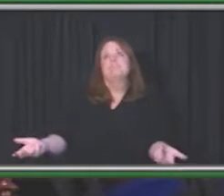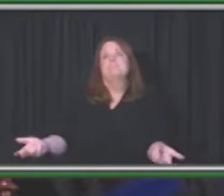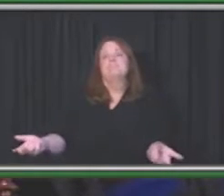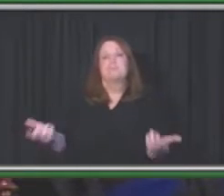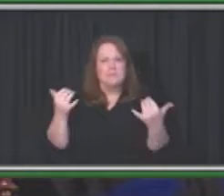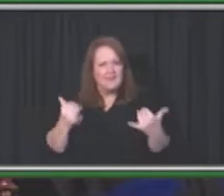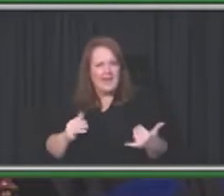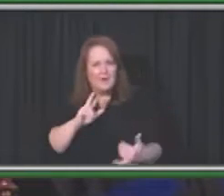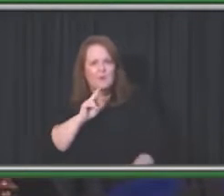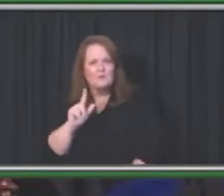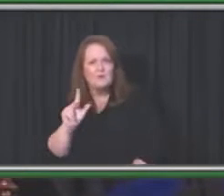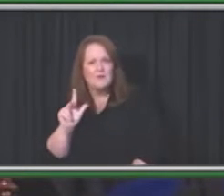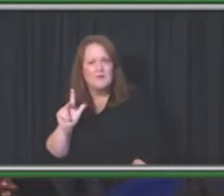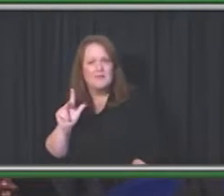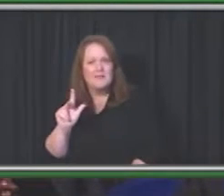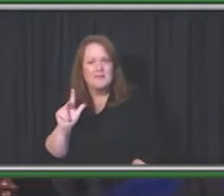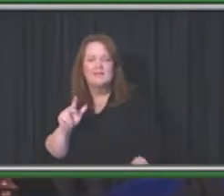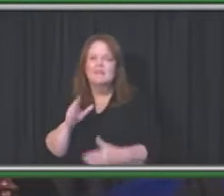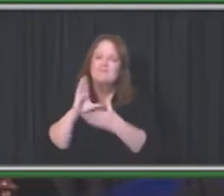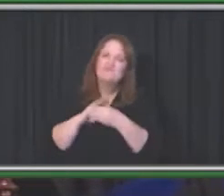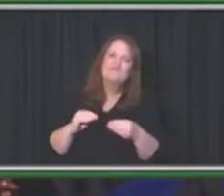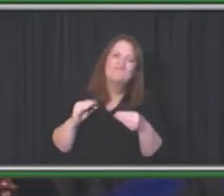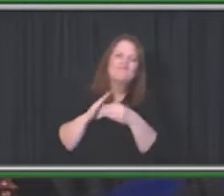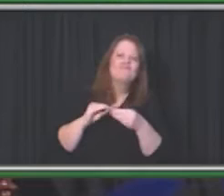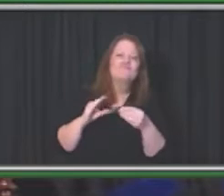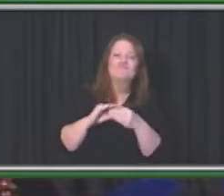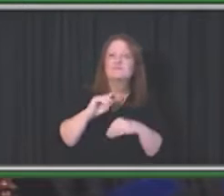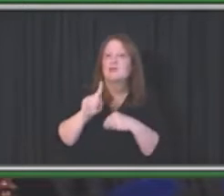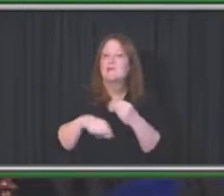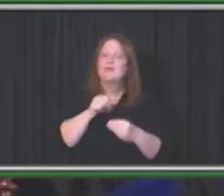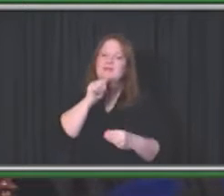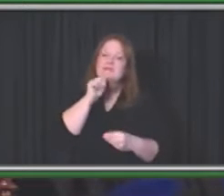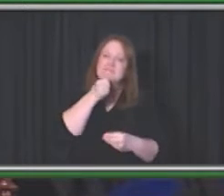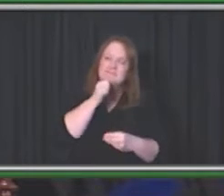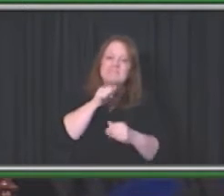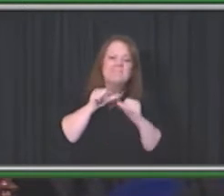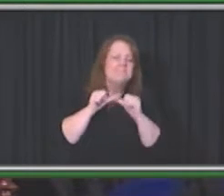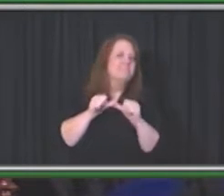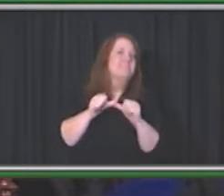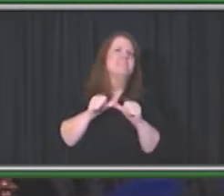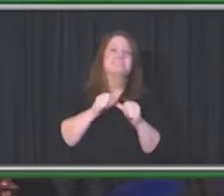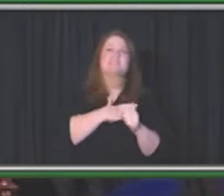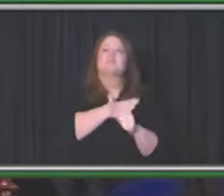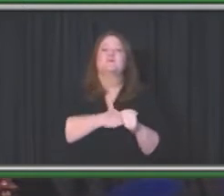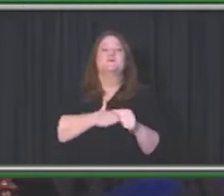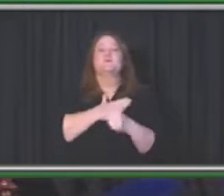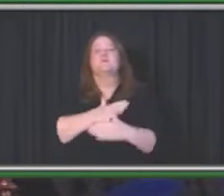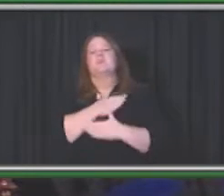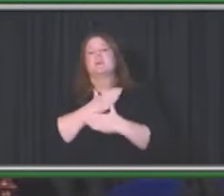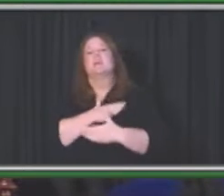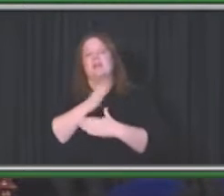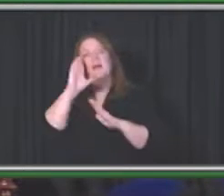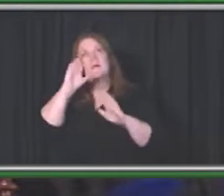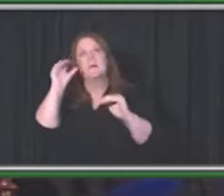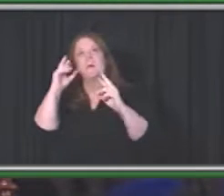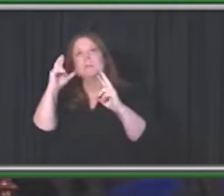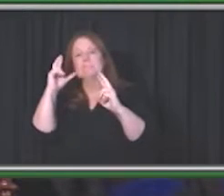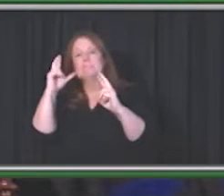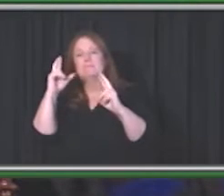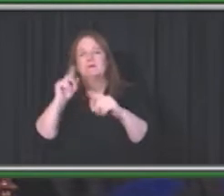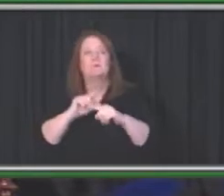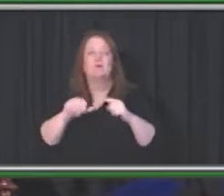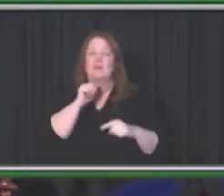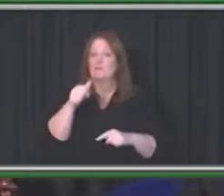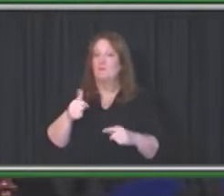at 23, telling you all my story of resilience, joy, and hope. But I do not stand in this